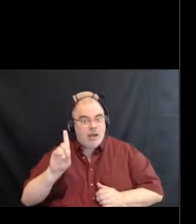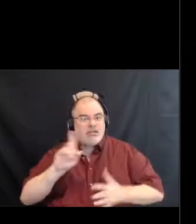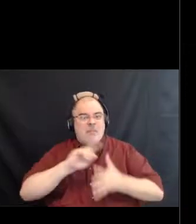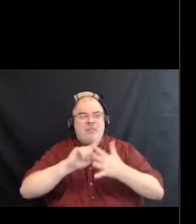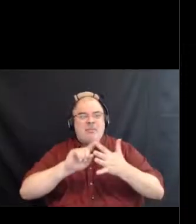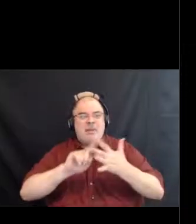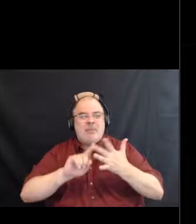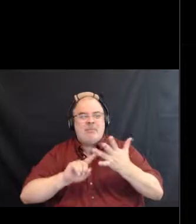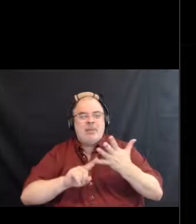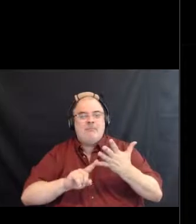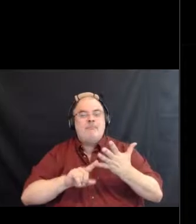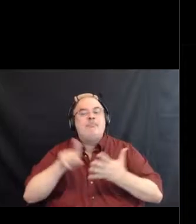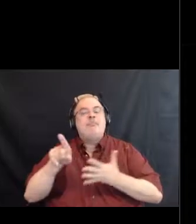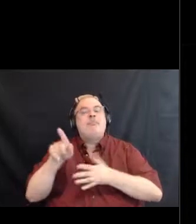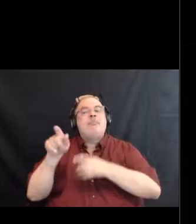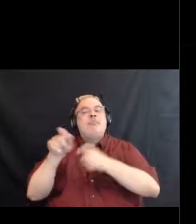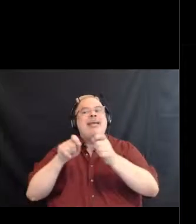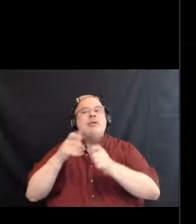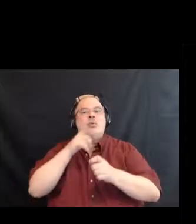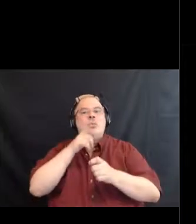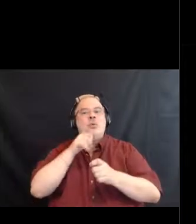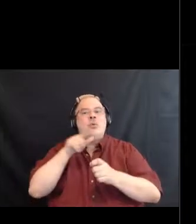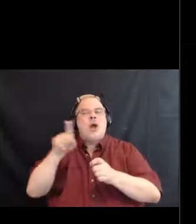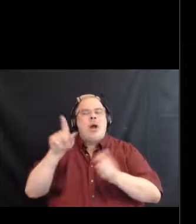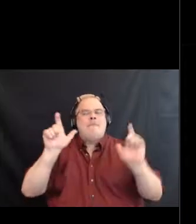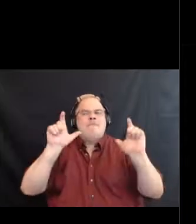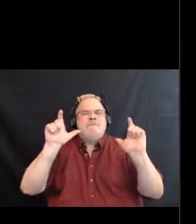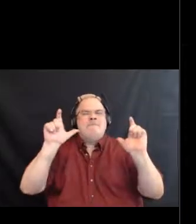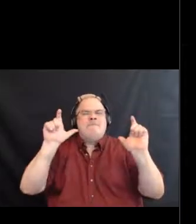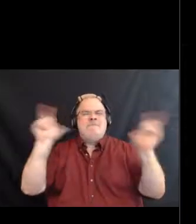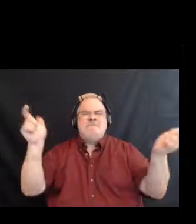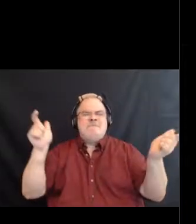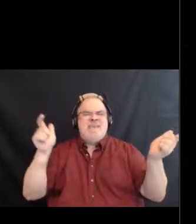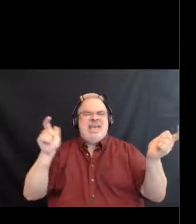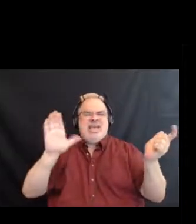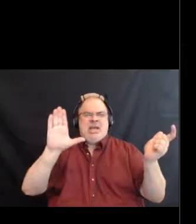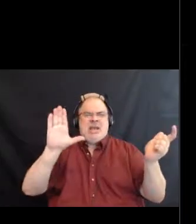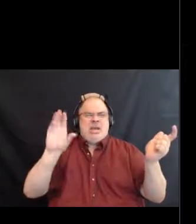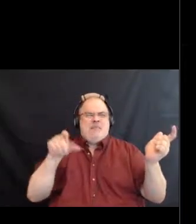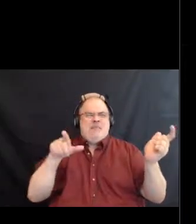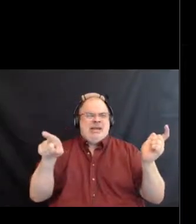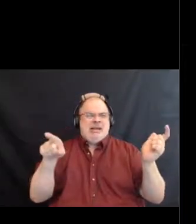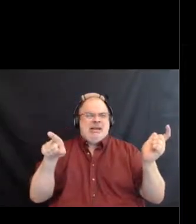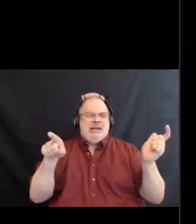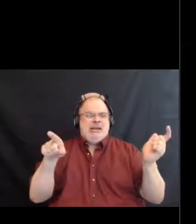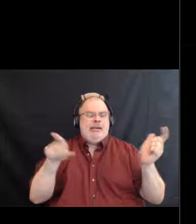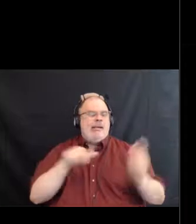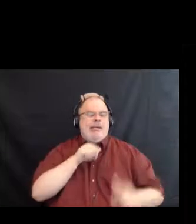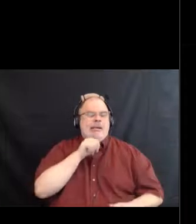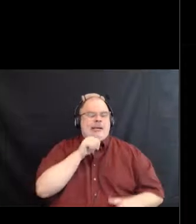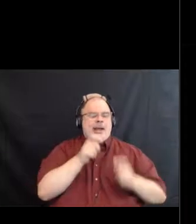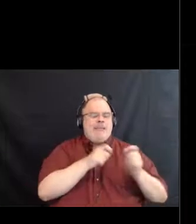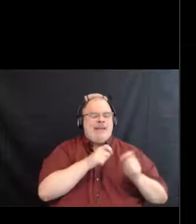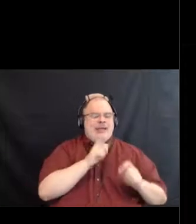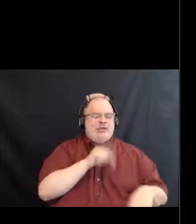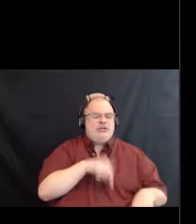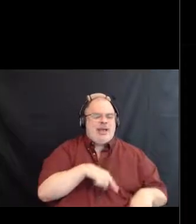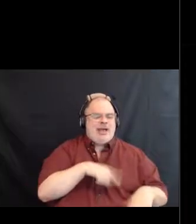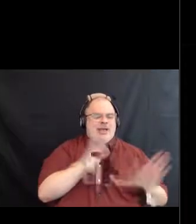managed by large entities that manage trillions of dollars. It's not managed by John in